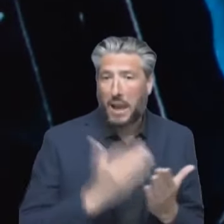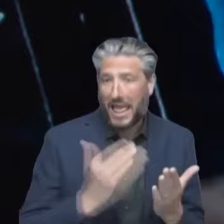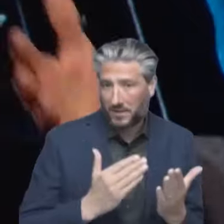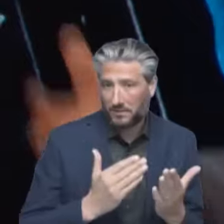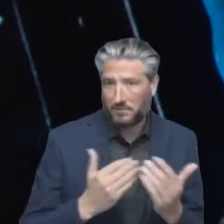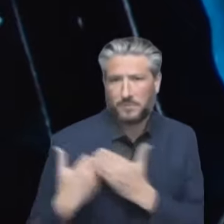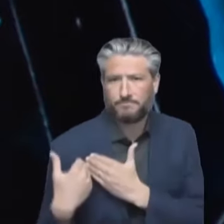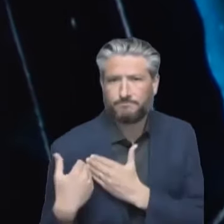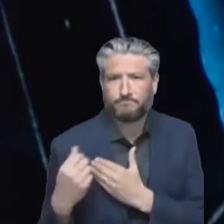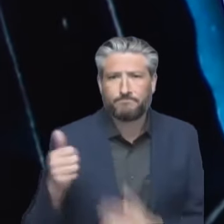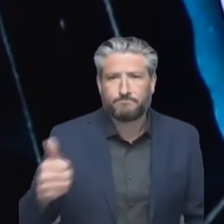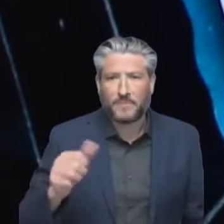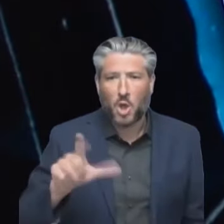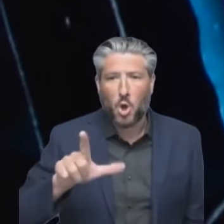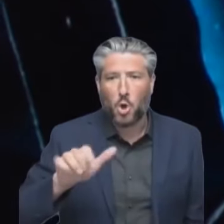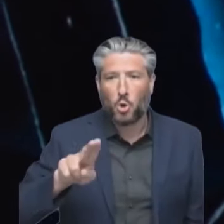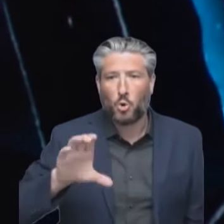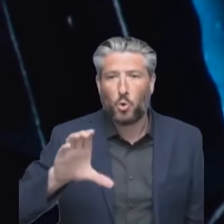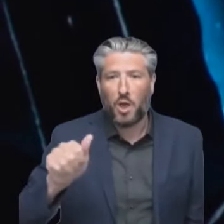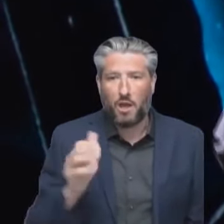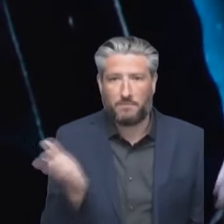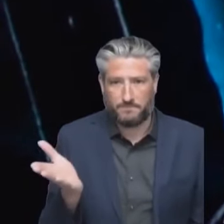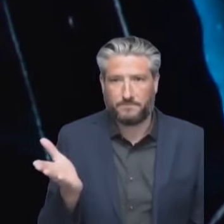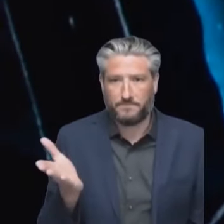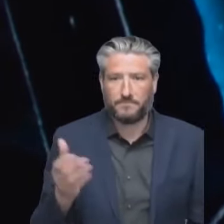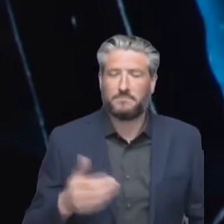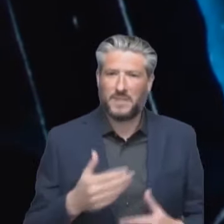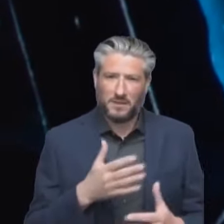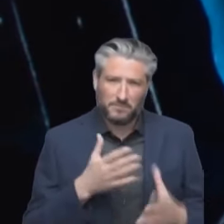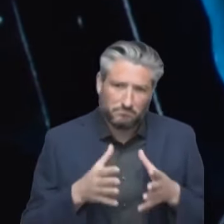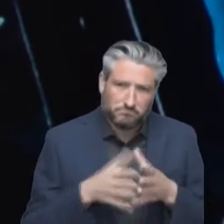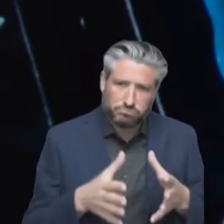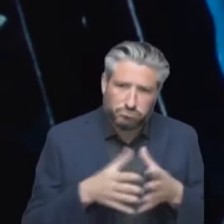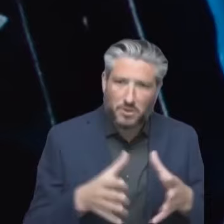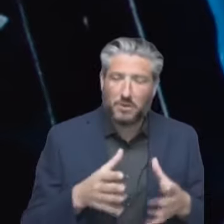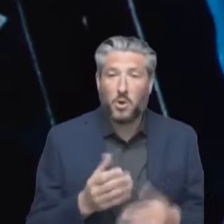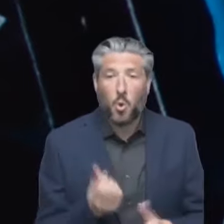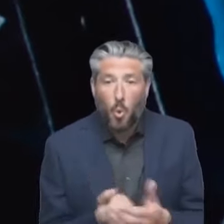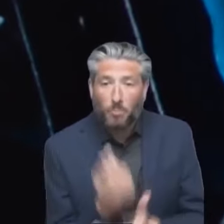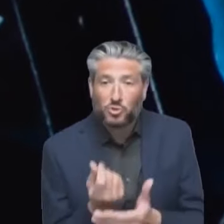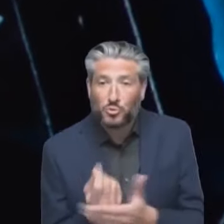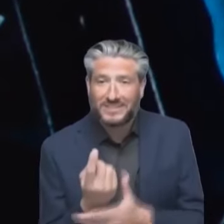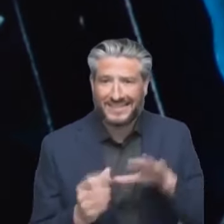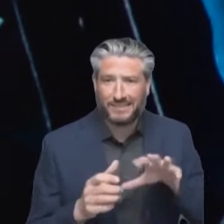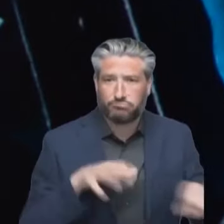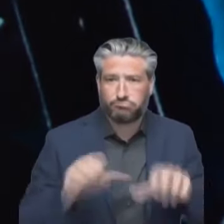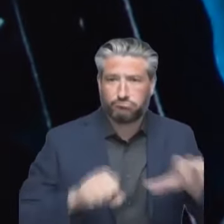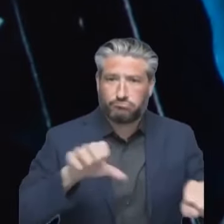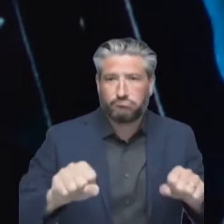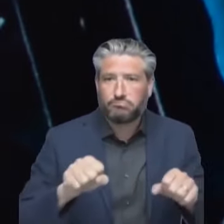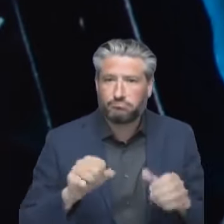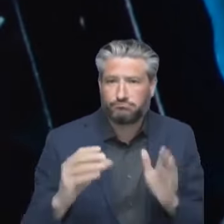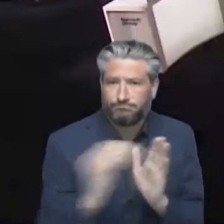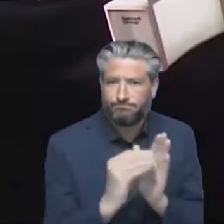the group's operational activities as well as for grasping opportunities. Let me recall for the record that the Alliance is present in the world's